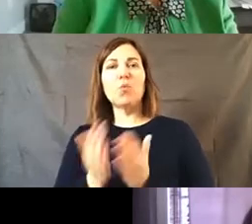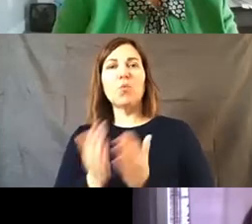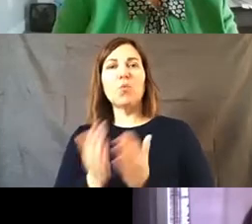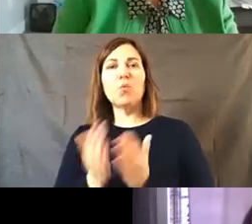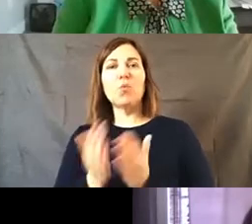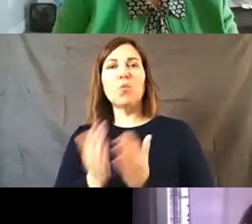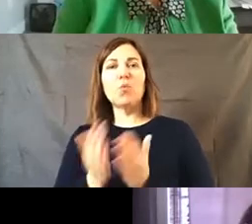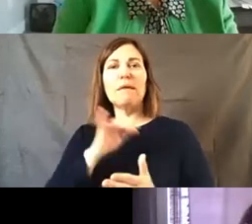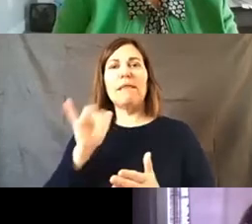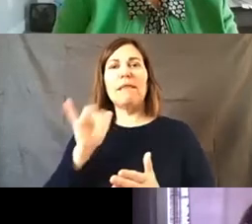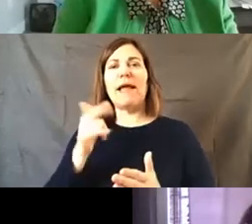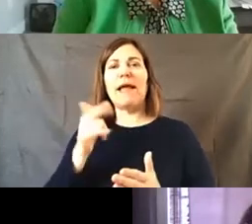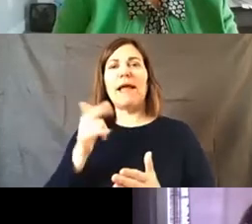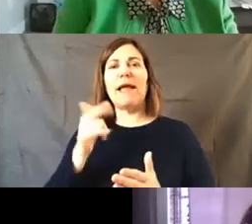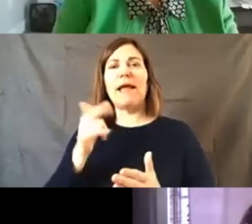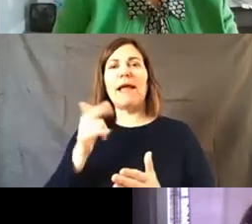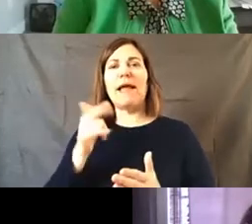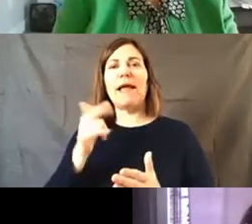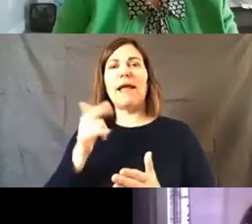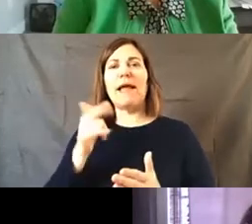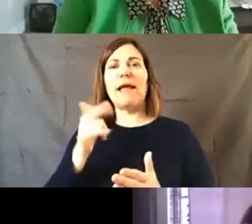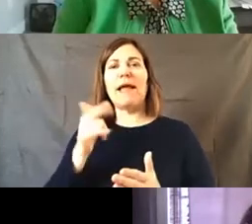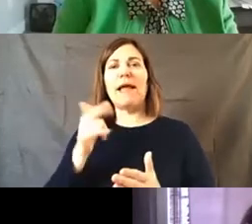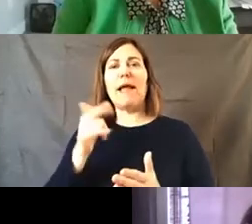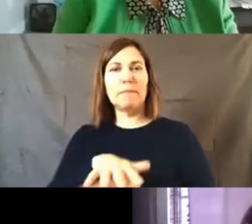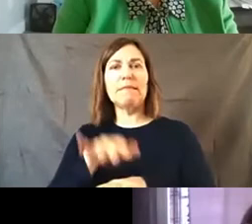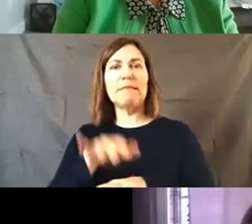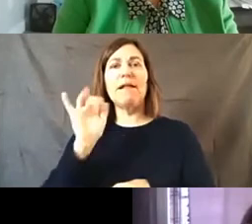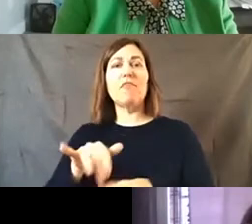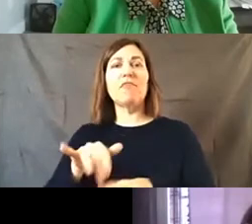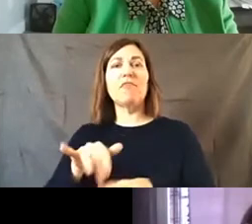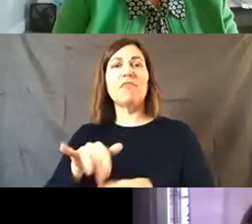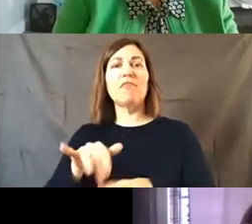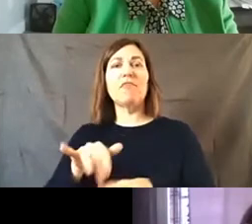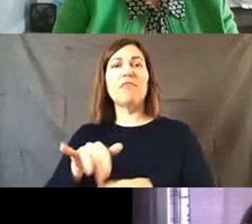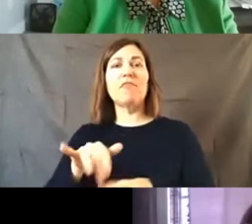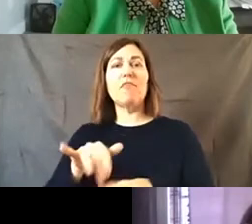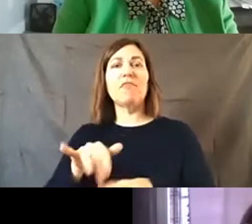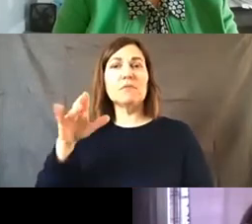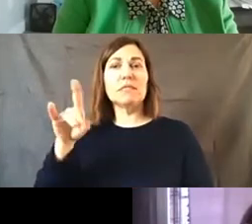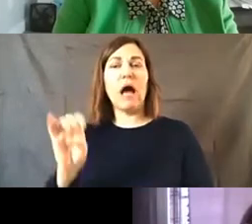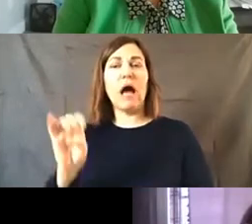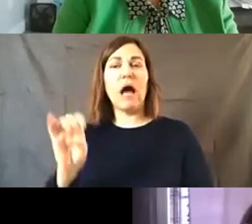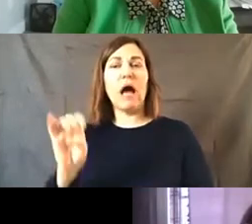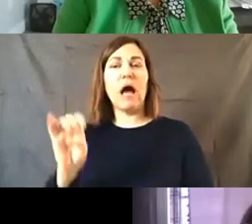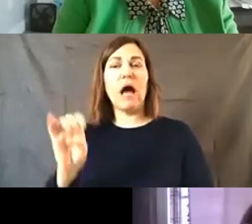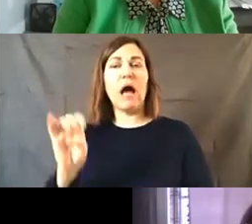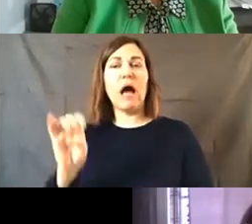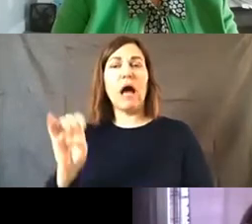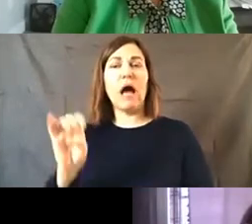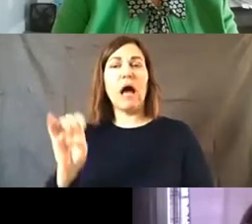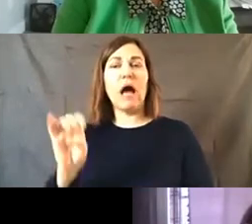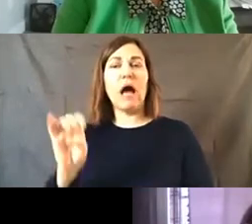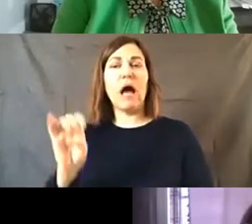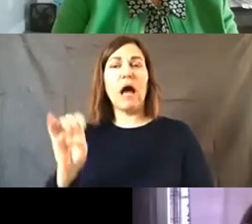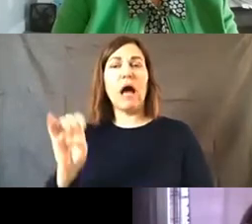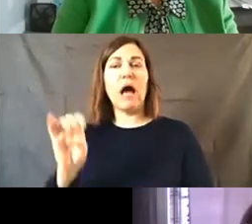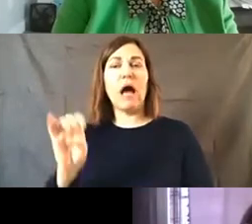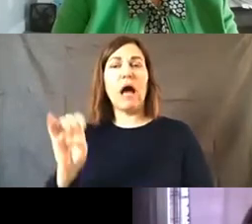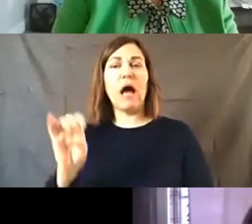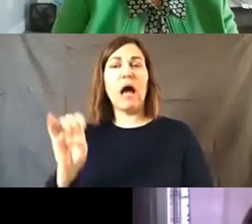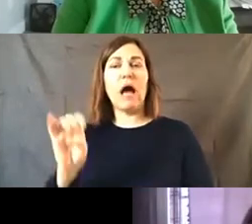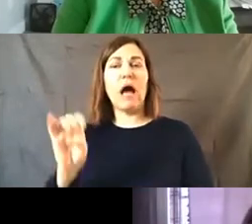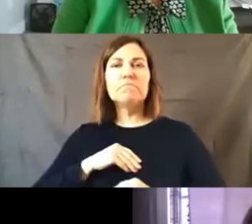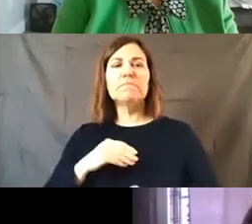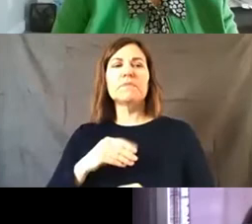and forced assimilation. These acts of genocide and war will not stand. These officials have violated their oath